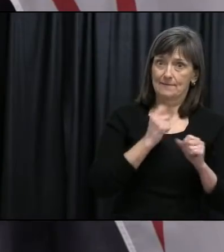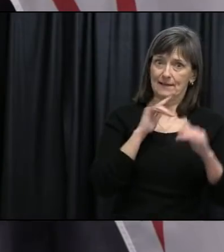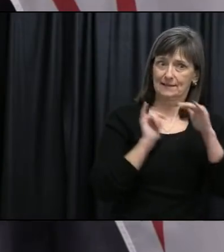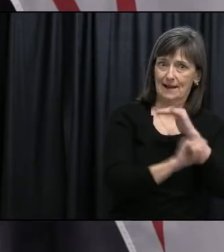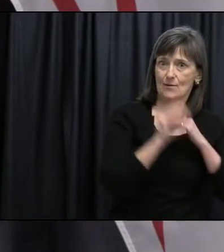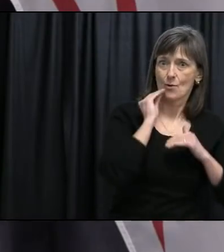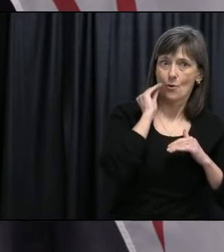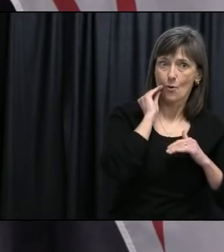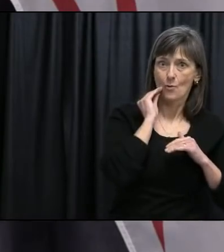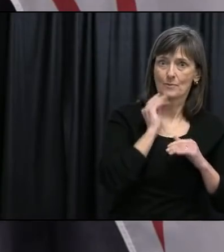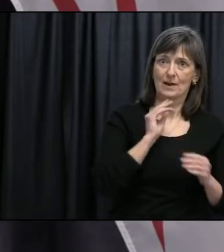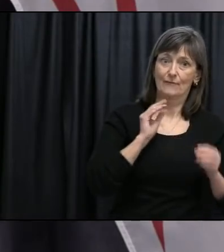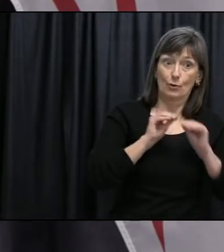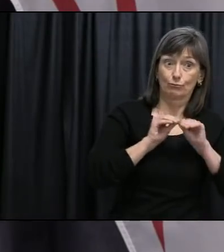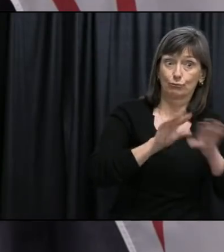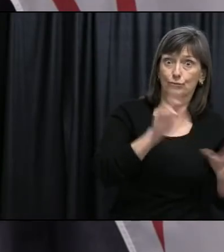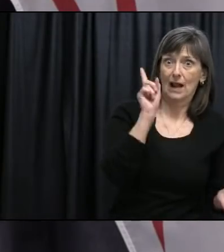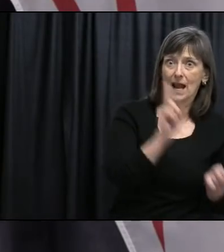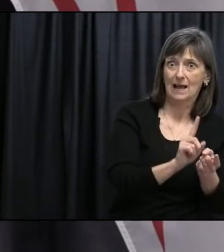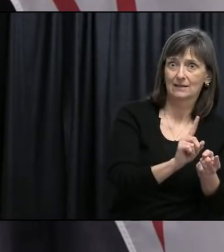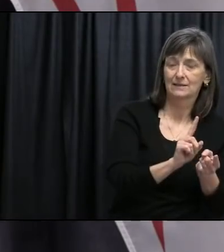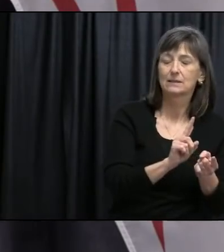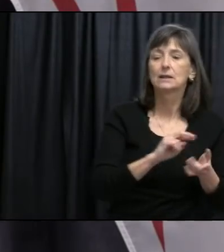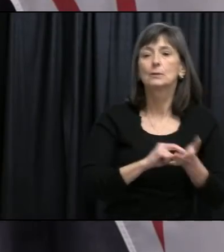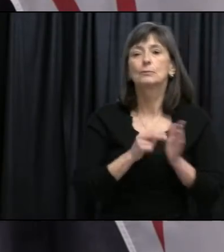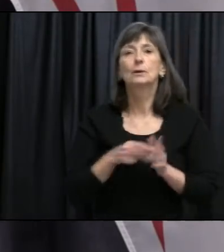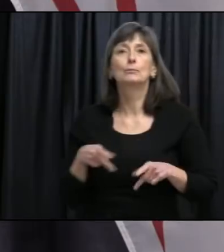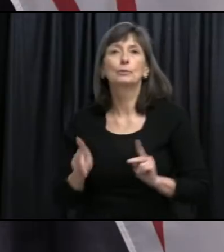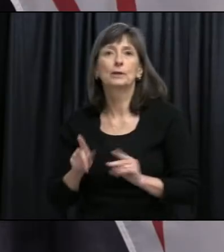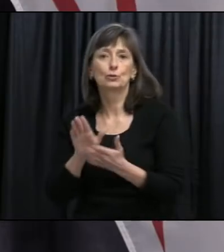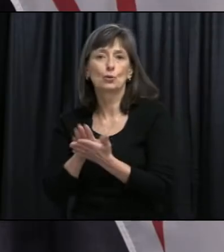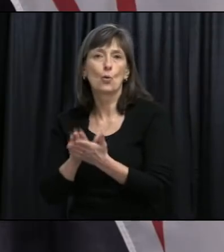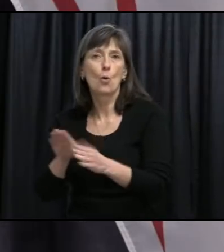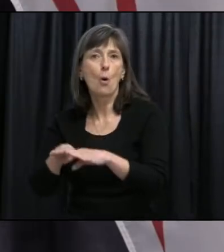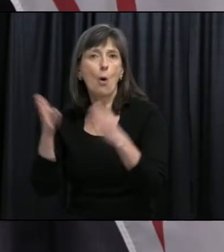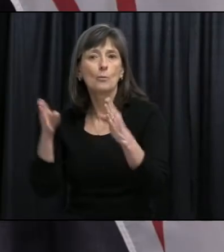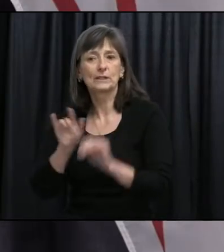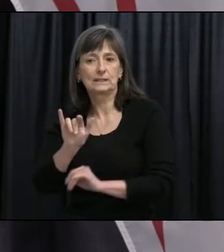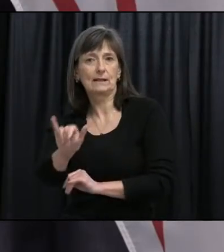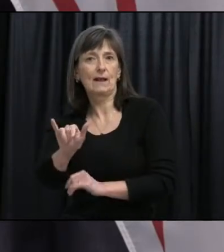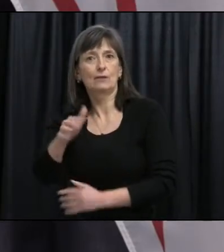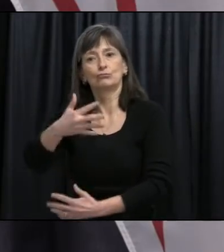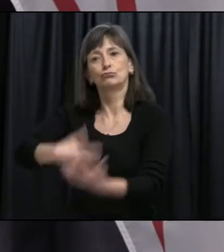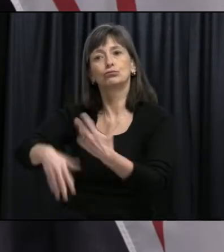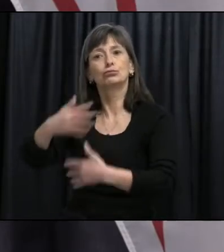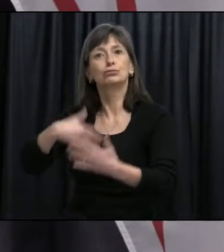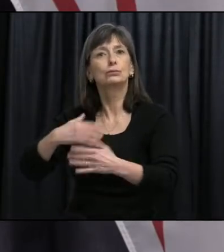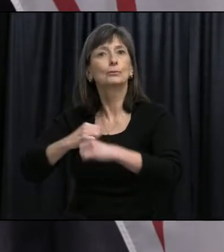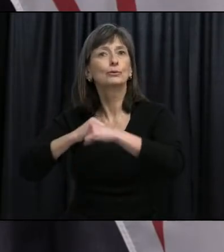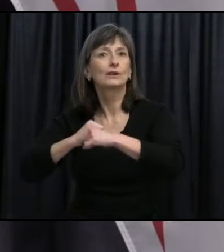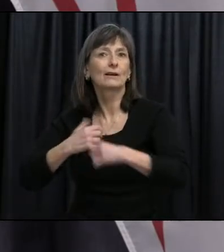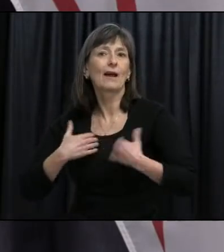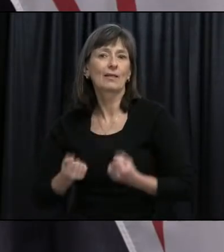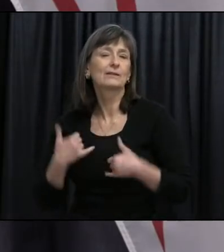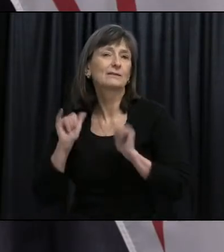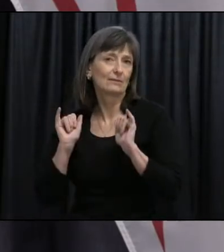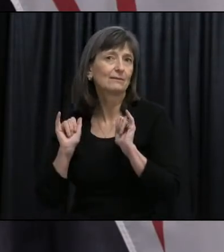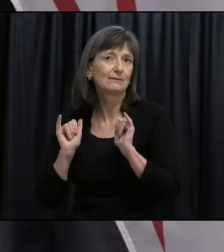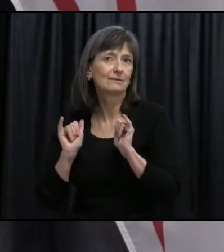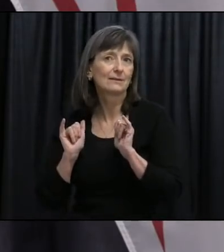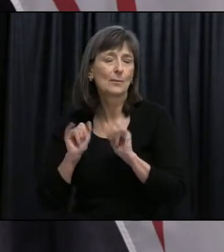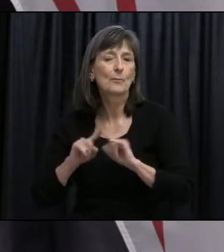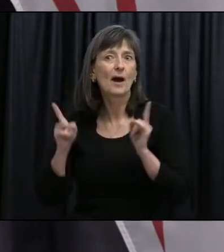that spread, that will enable children to be able to stay in school and protect their health and well-being.